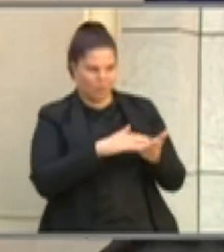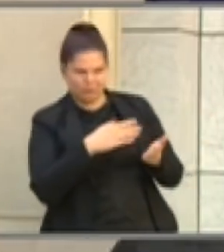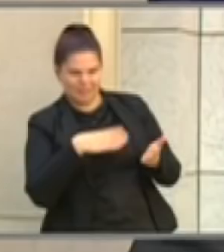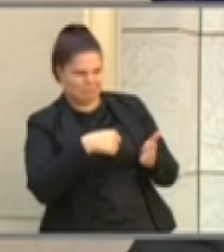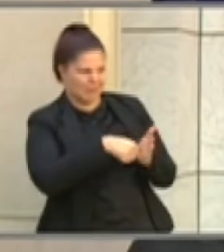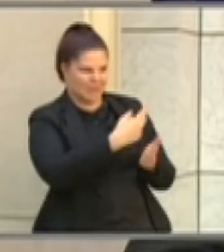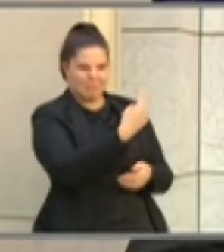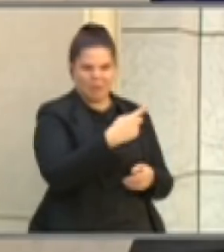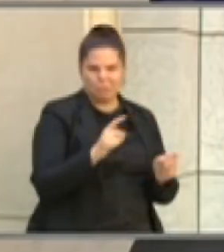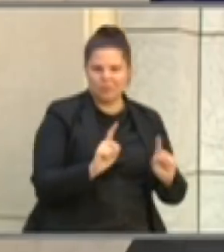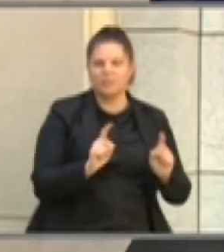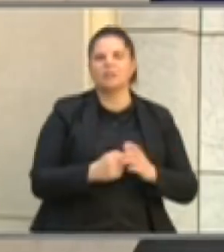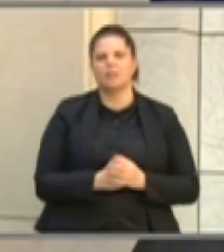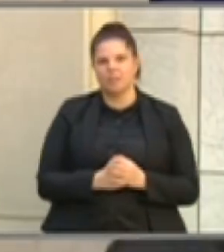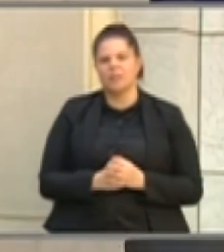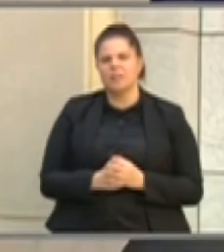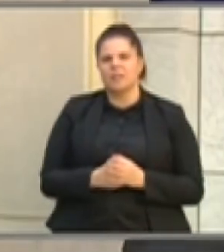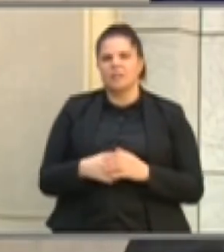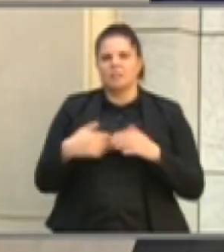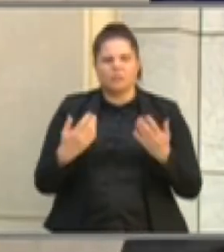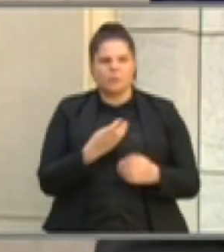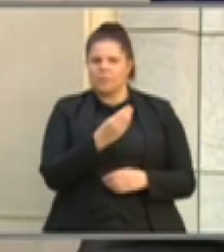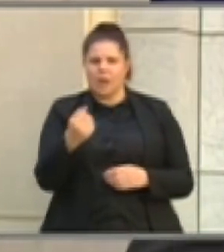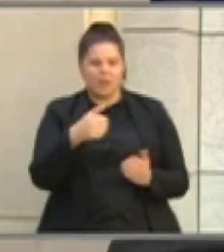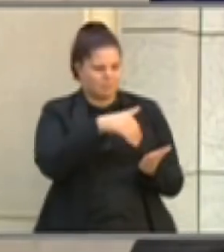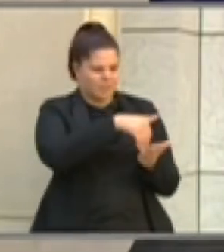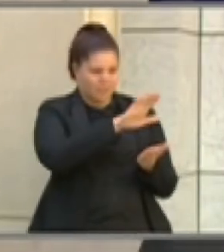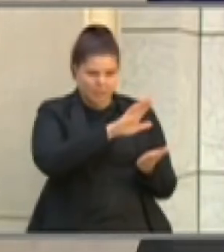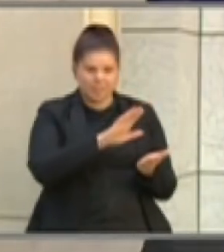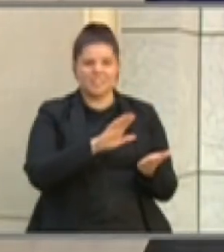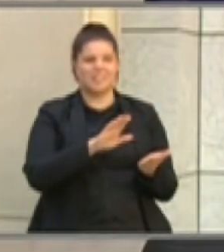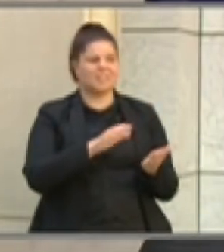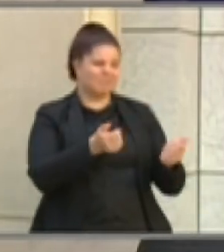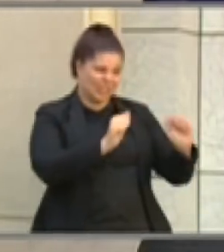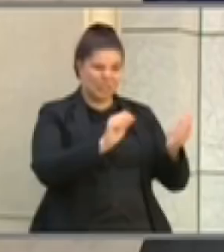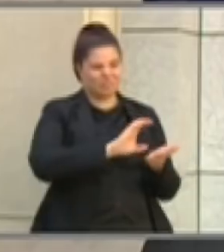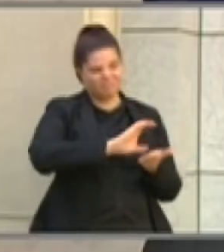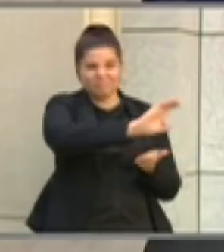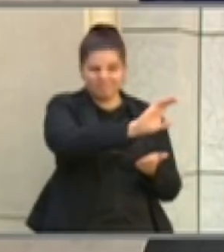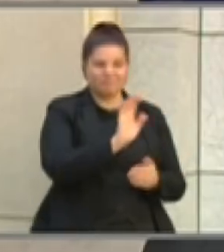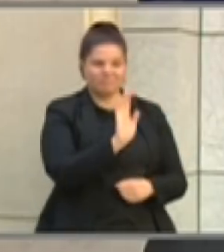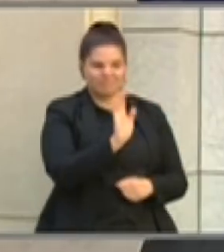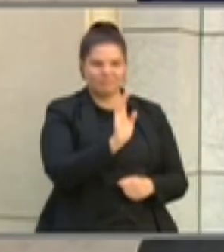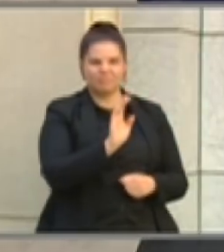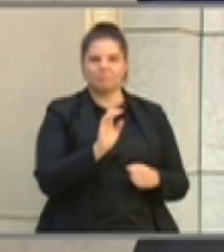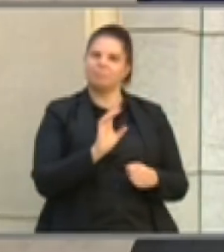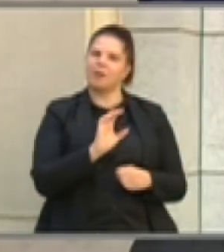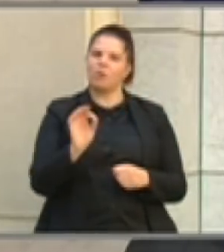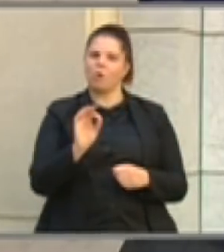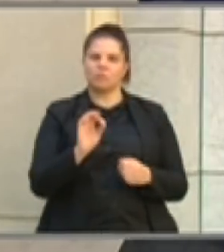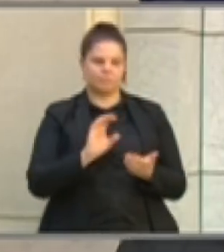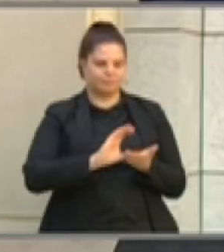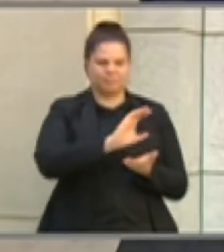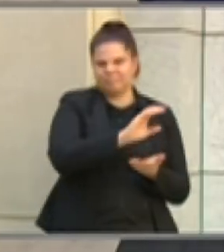obviously keep all their entitlements, but they're not paid out those entitlements because they're actually still employed by the business. A lot of these